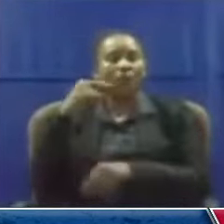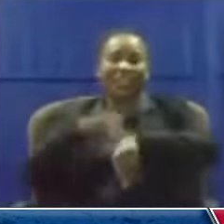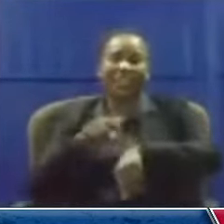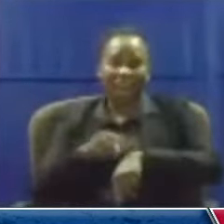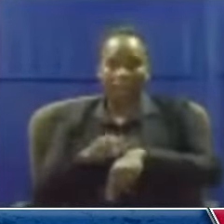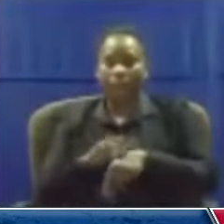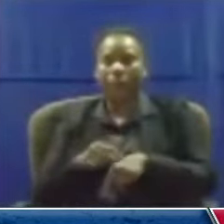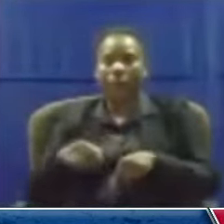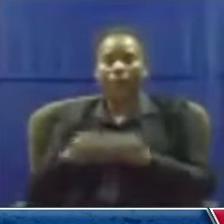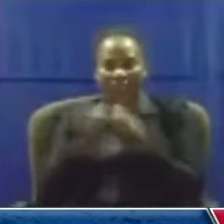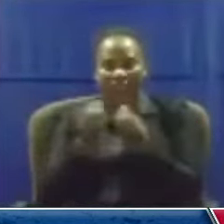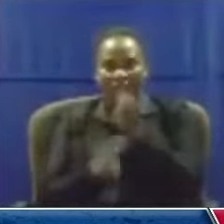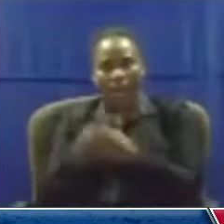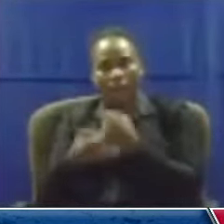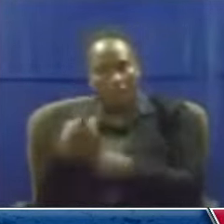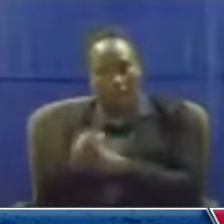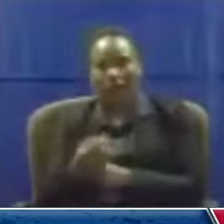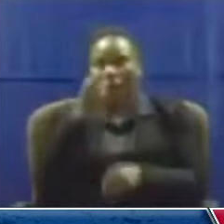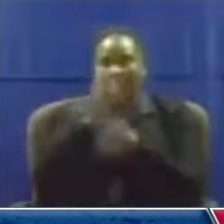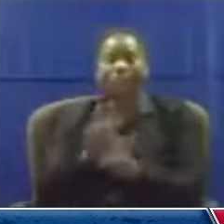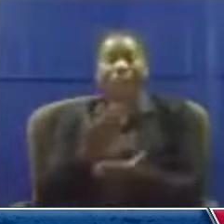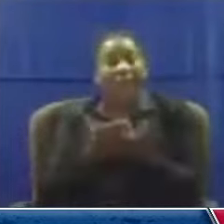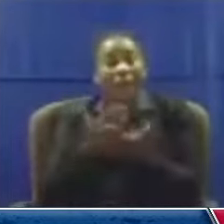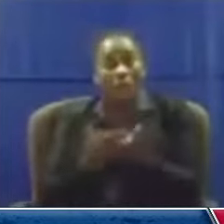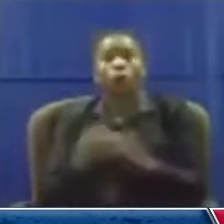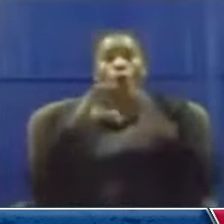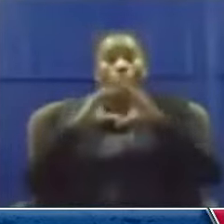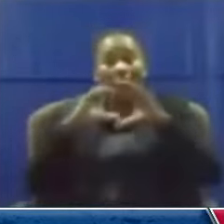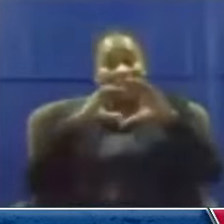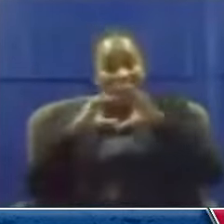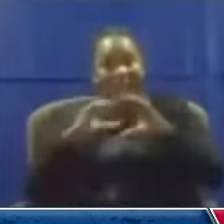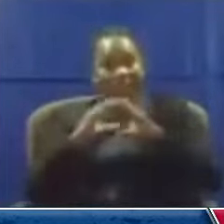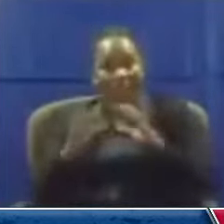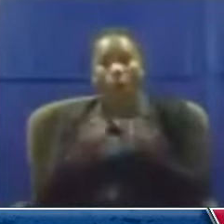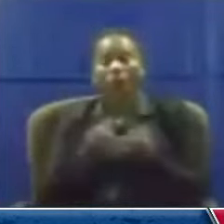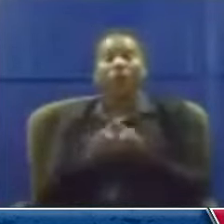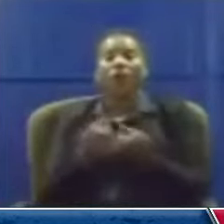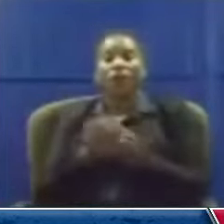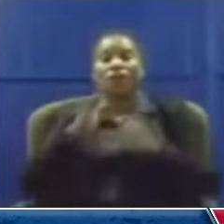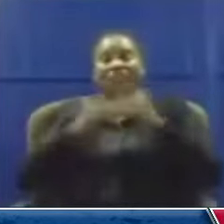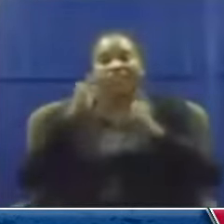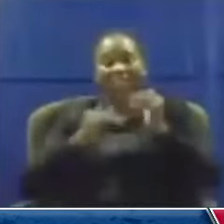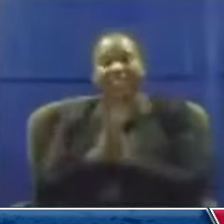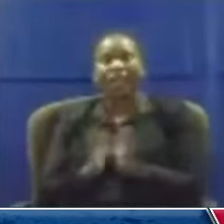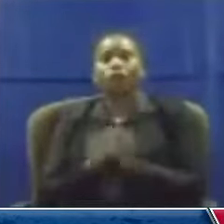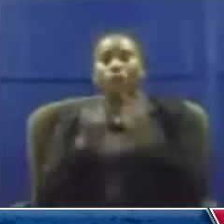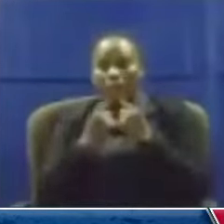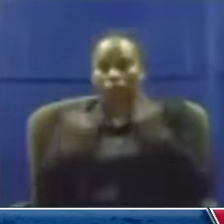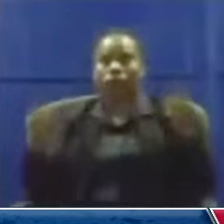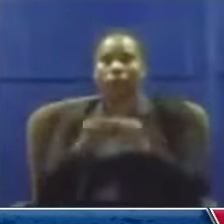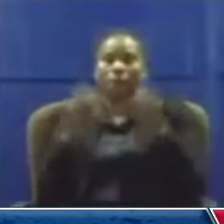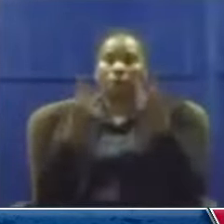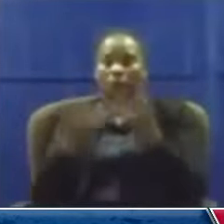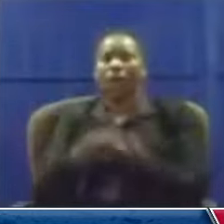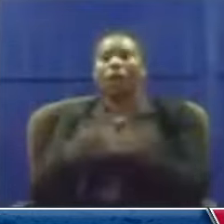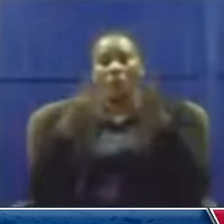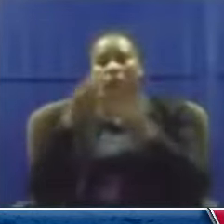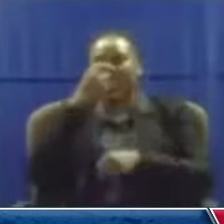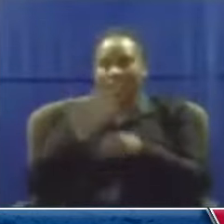water usage. And you need to be able to communicate the repair of infrastructure to people. People need to know who is in charge